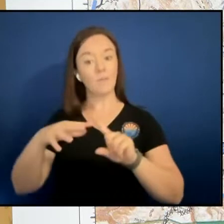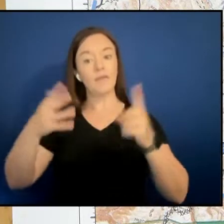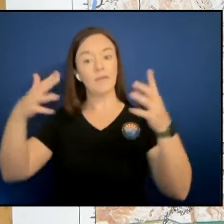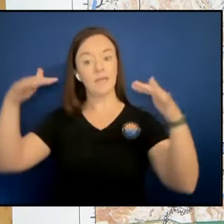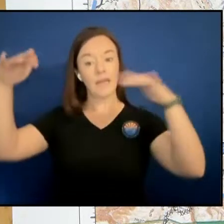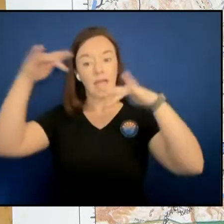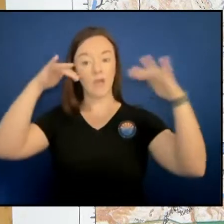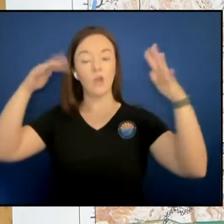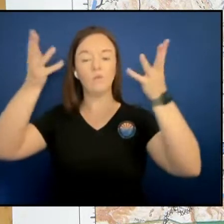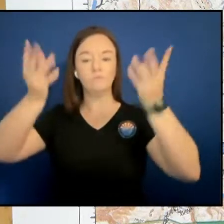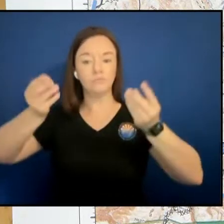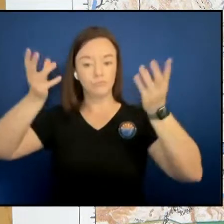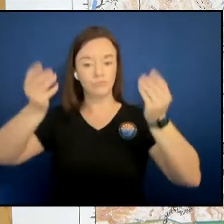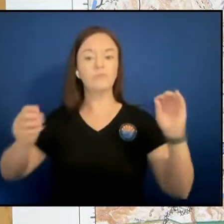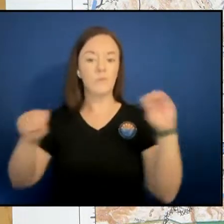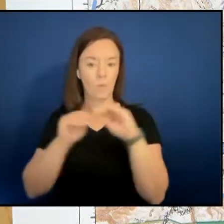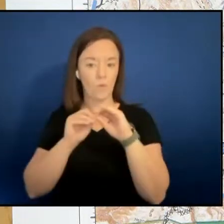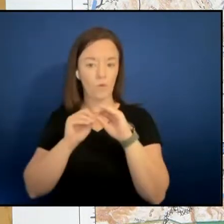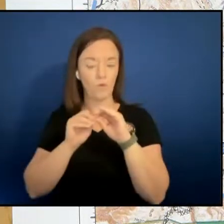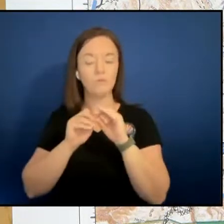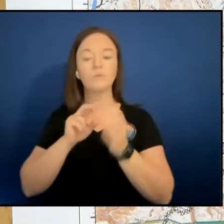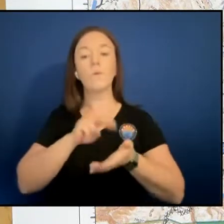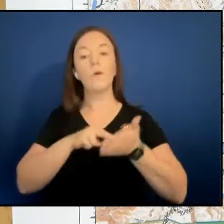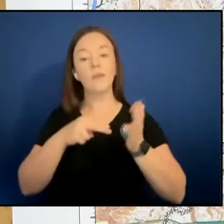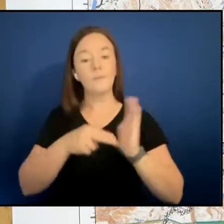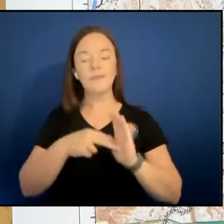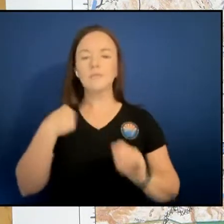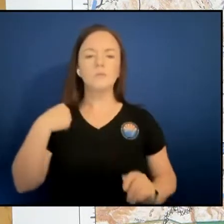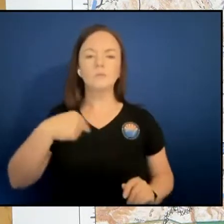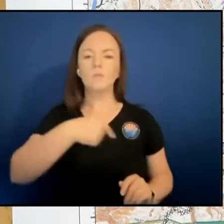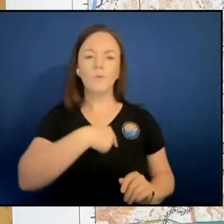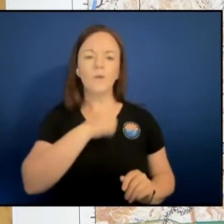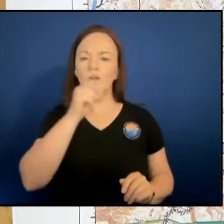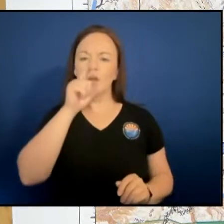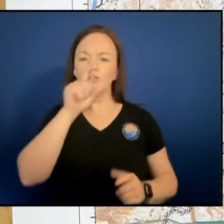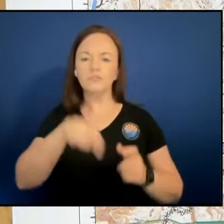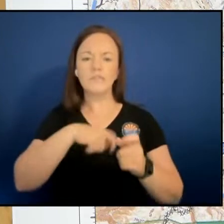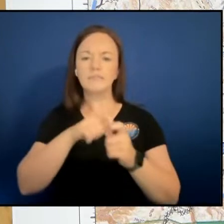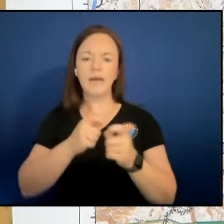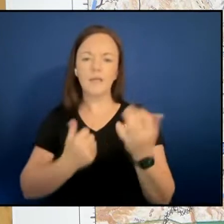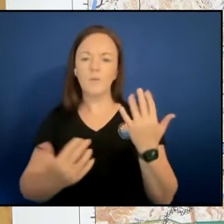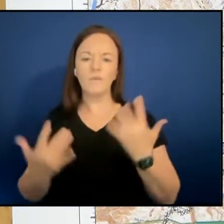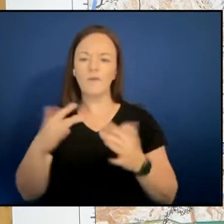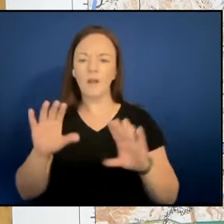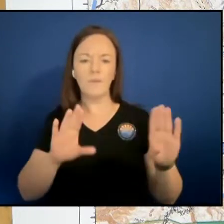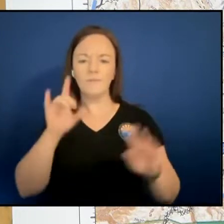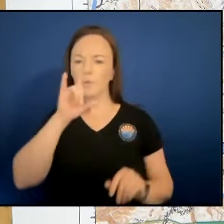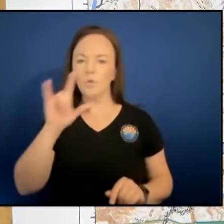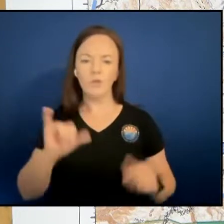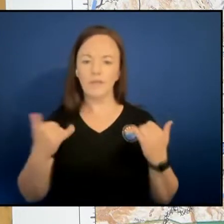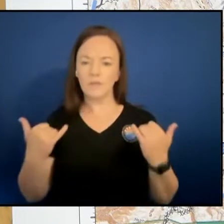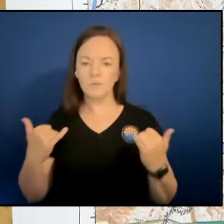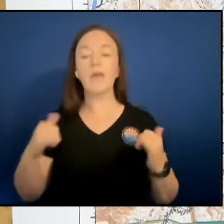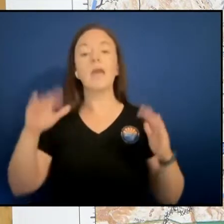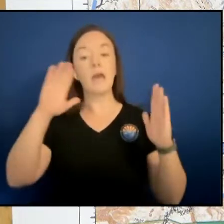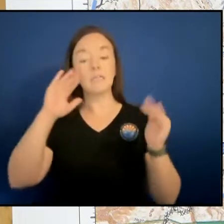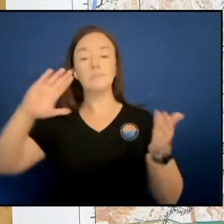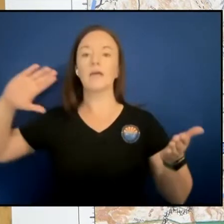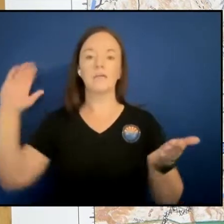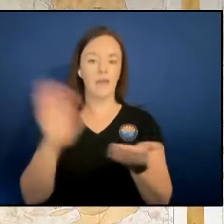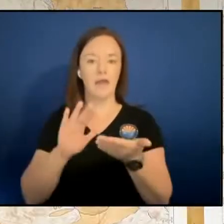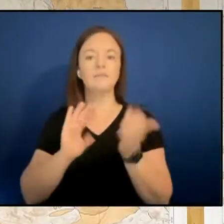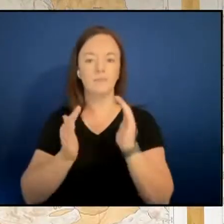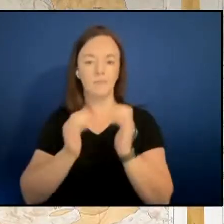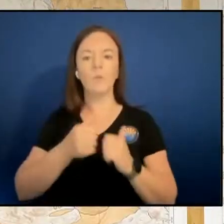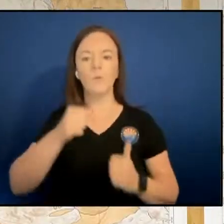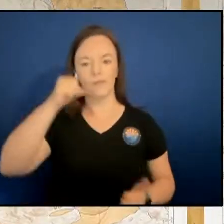now. So what that means is we're not certain really what kind of fire behavior we're going to see in there today. We expect it to be much less than it was yesterday.